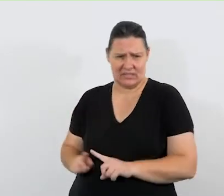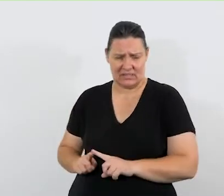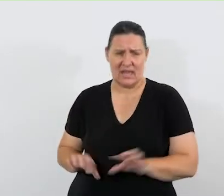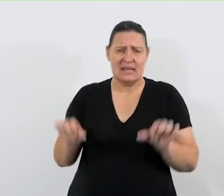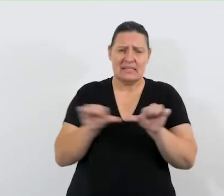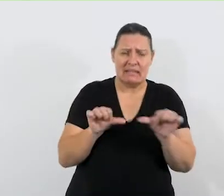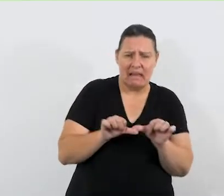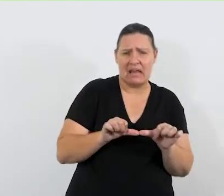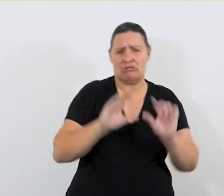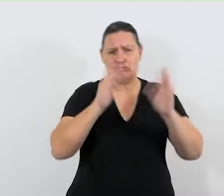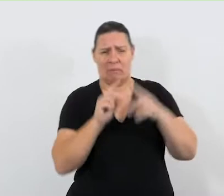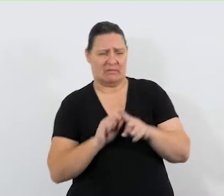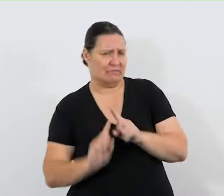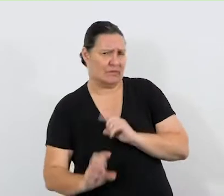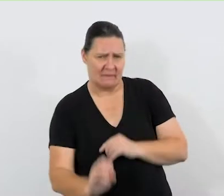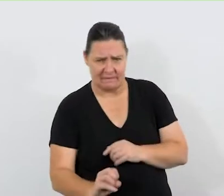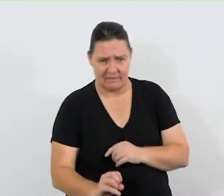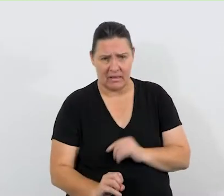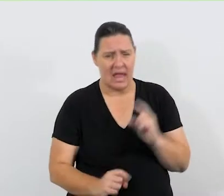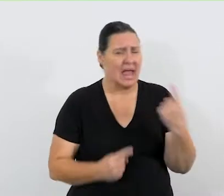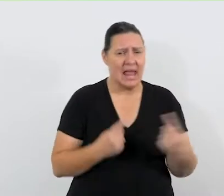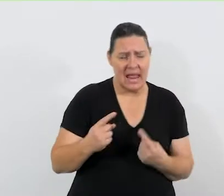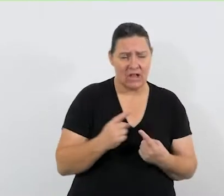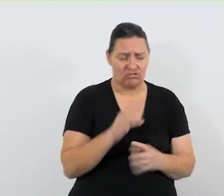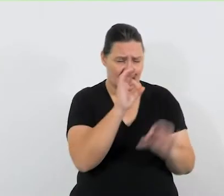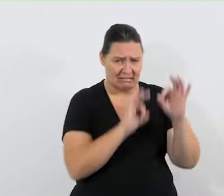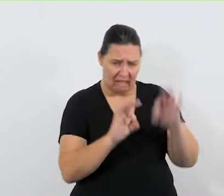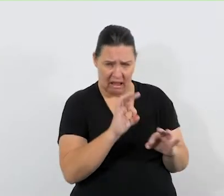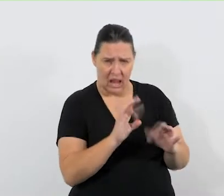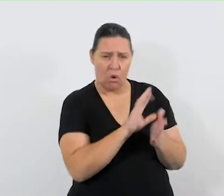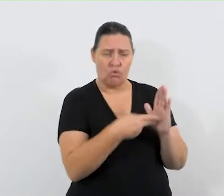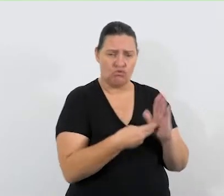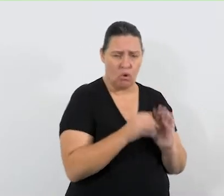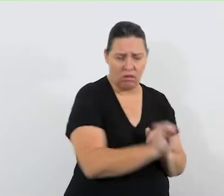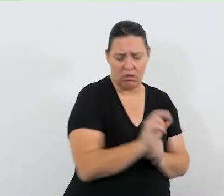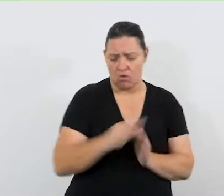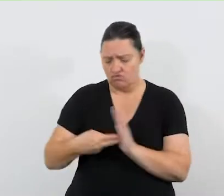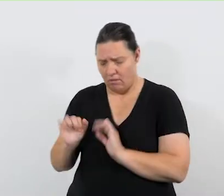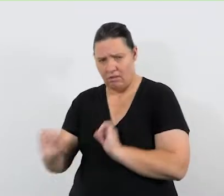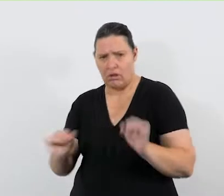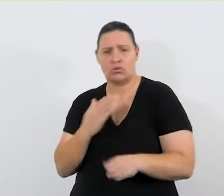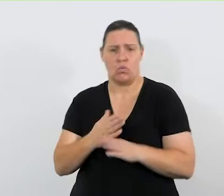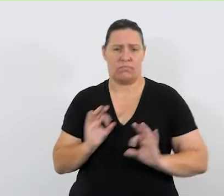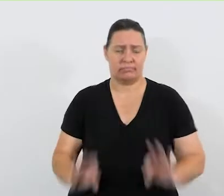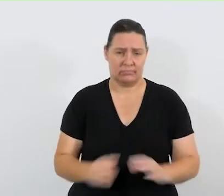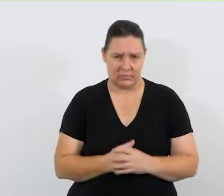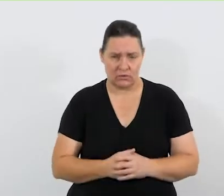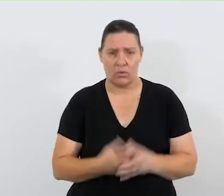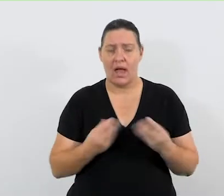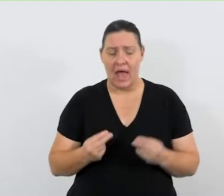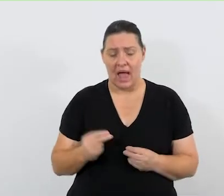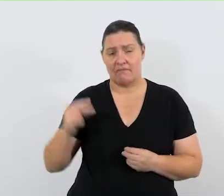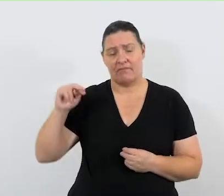shapes and sizes. Each cell type has its own role to play in helping our bodies to work properly.